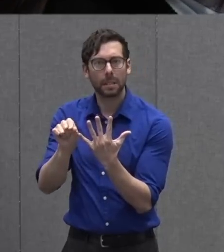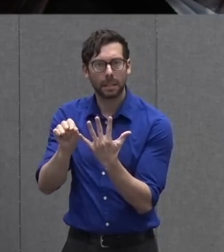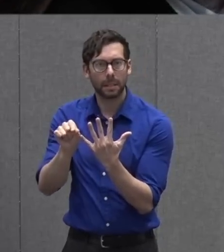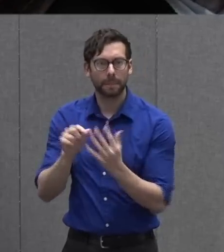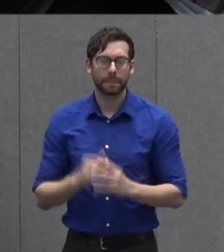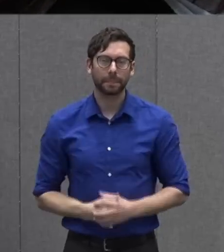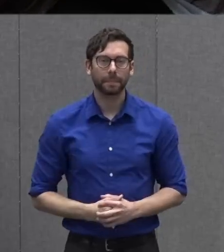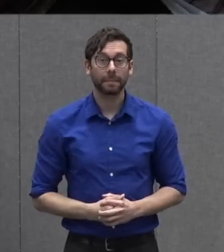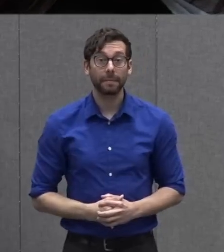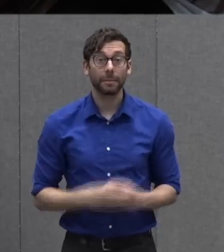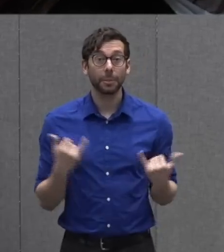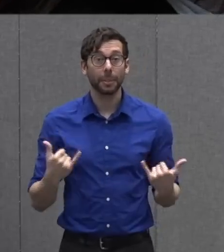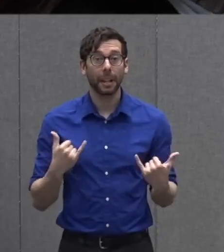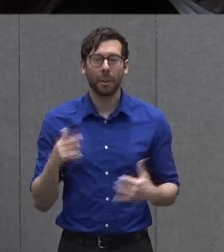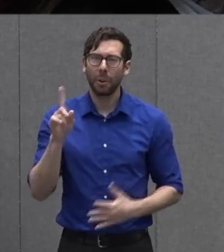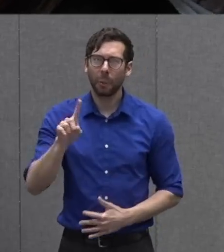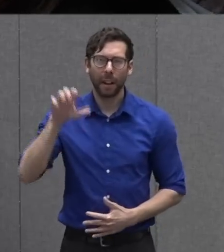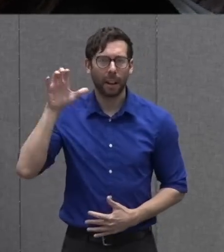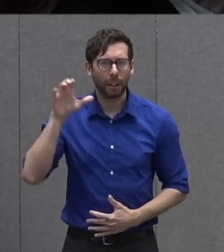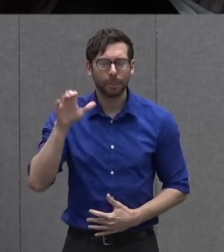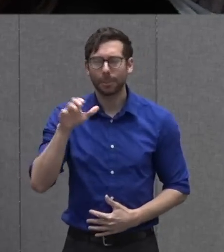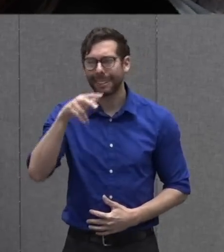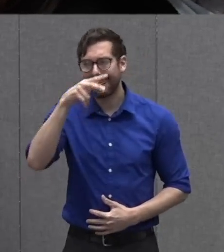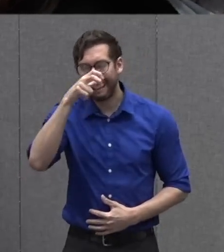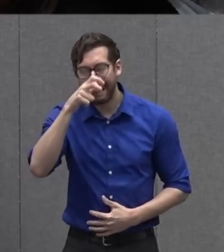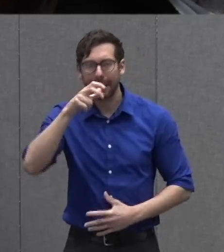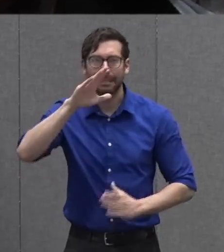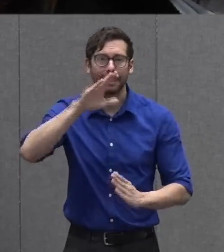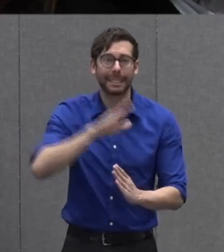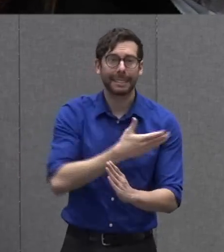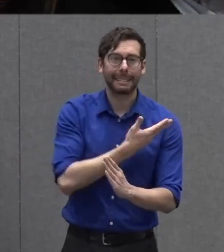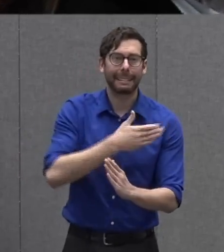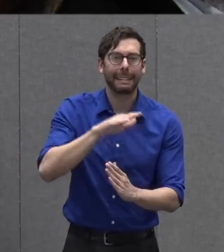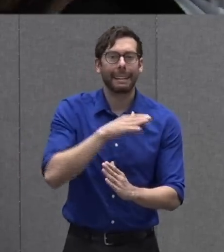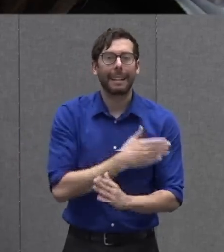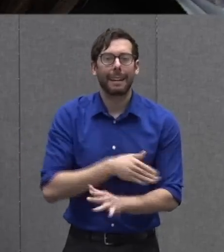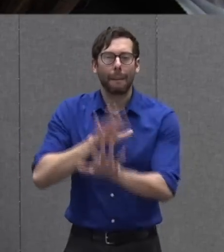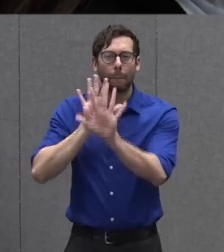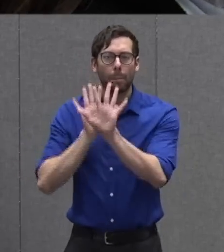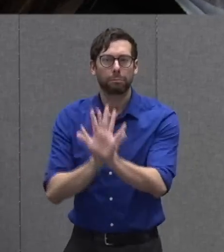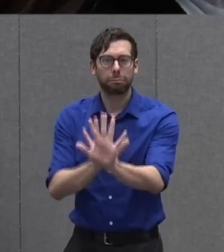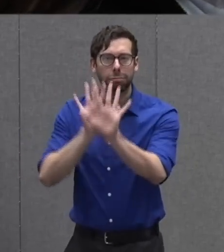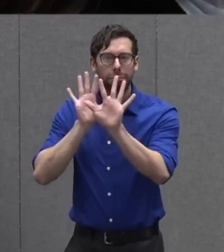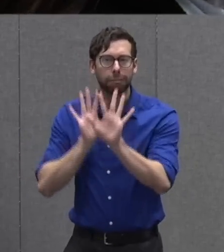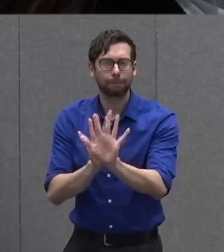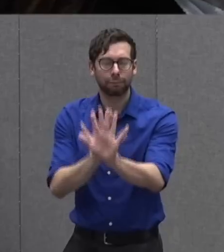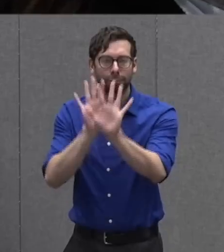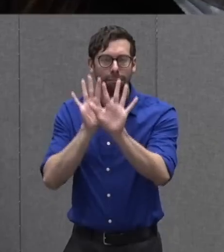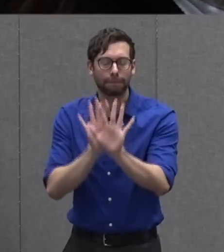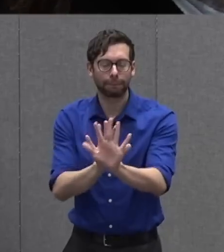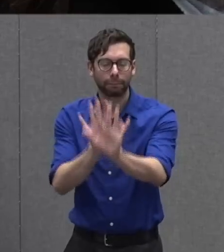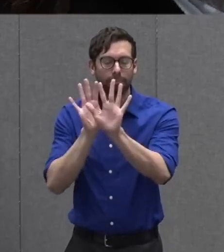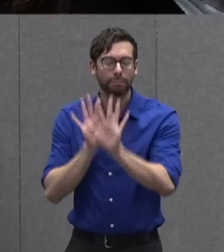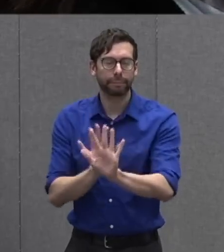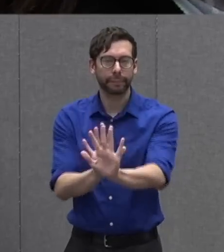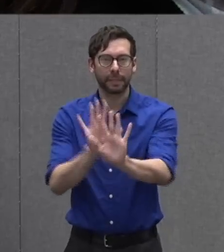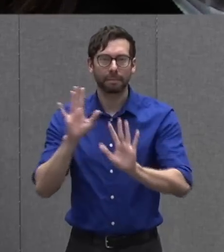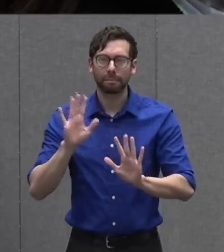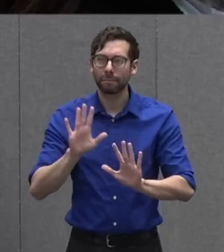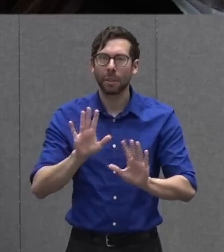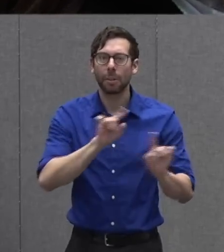100 ants were singing and marching in 5 rows. We're going to a picnic, a hey